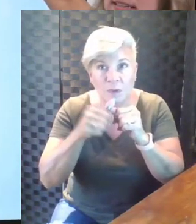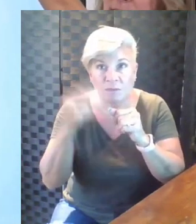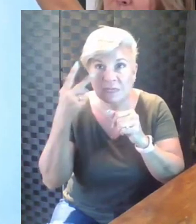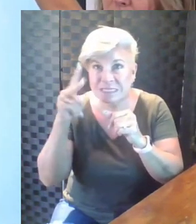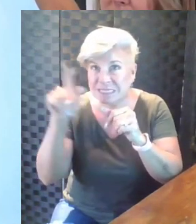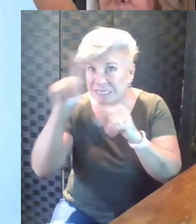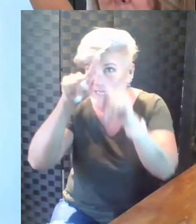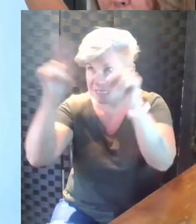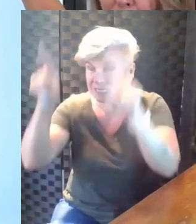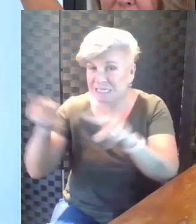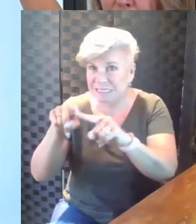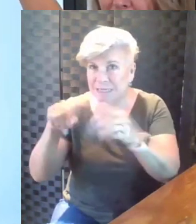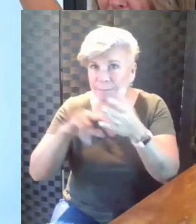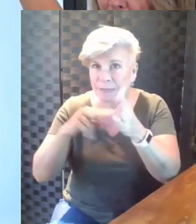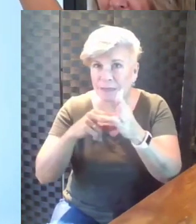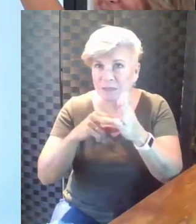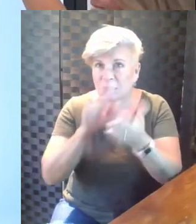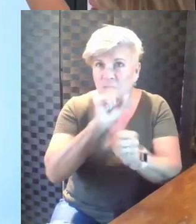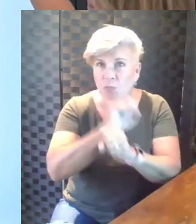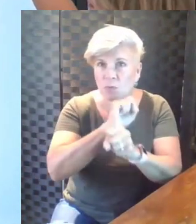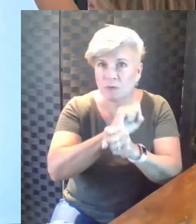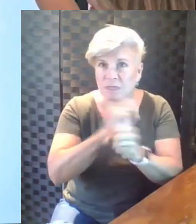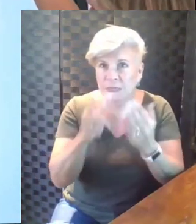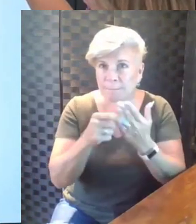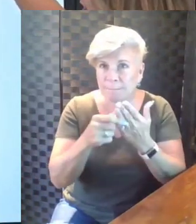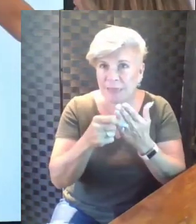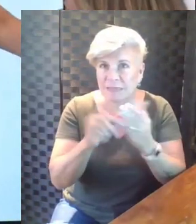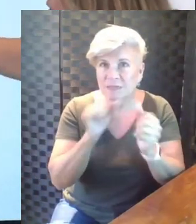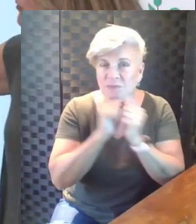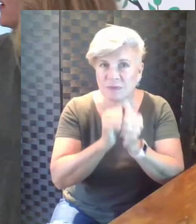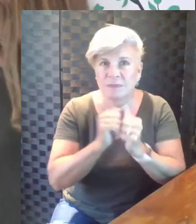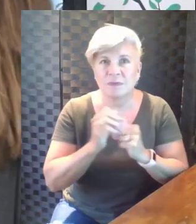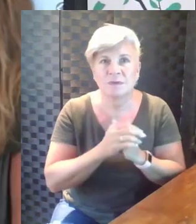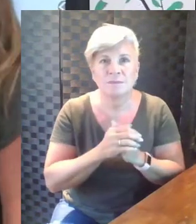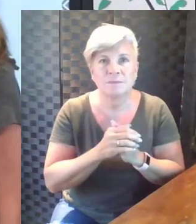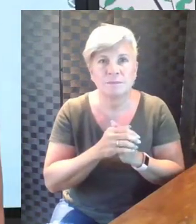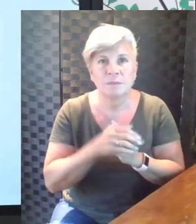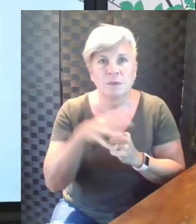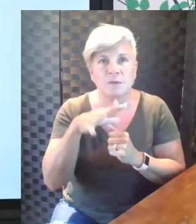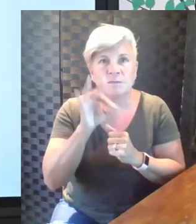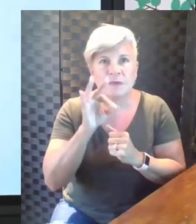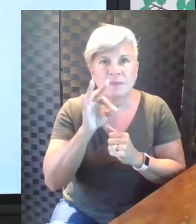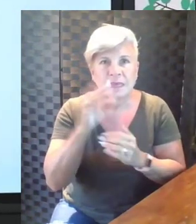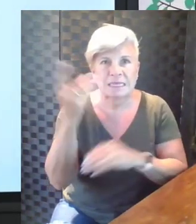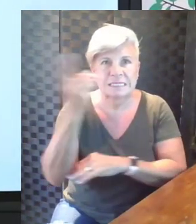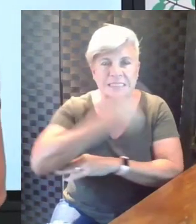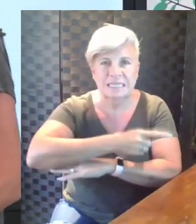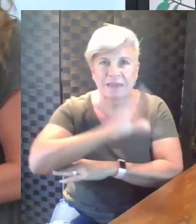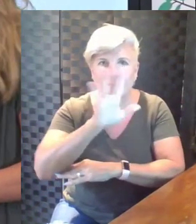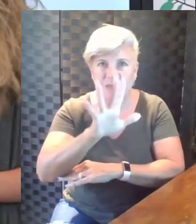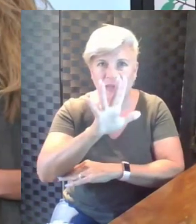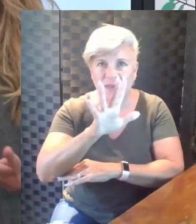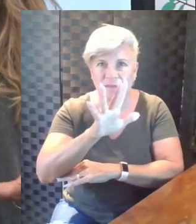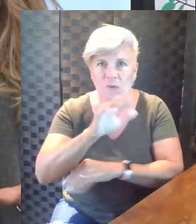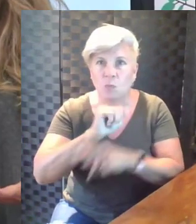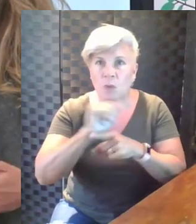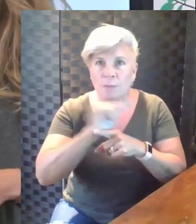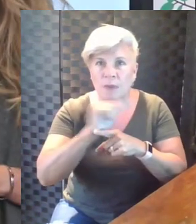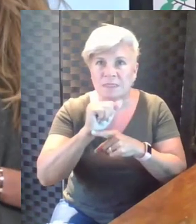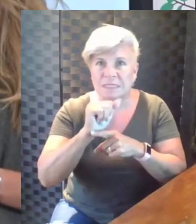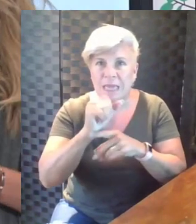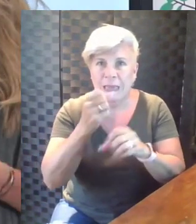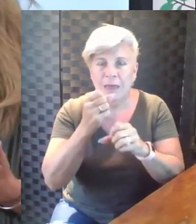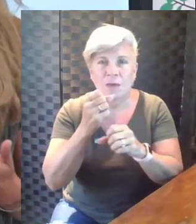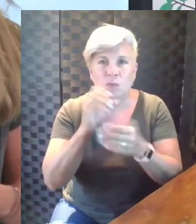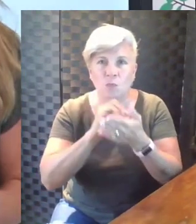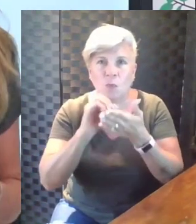you see this symbol, this means we're going to work in our packet together. All right, so when you find that, it's day 5, and we're going to practice composing